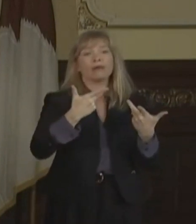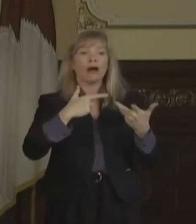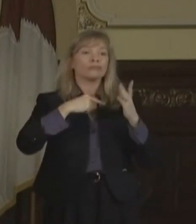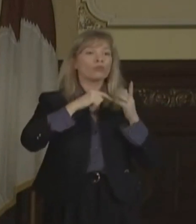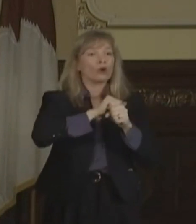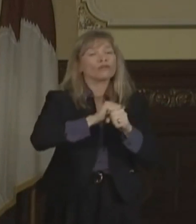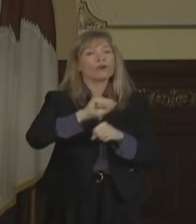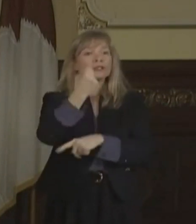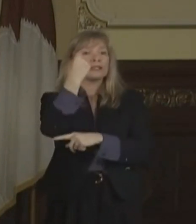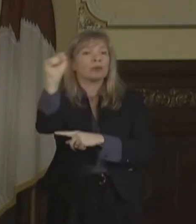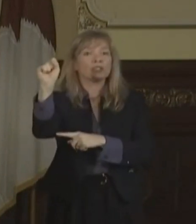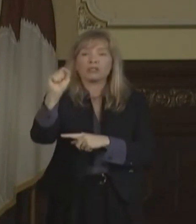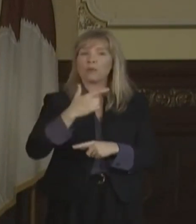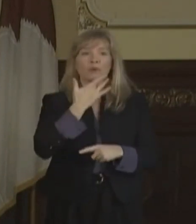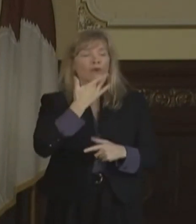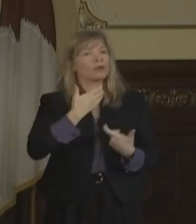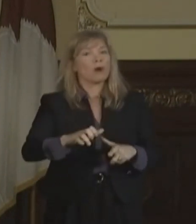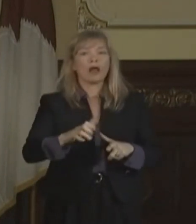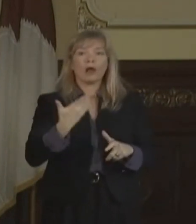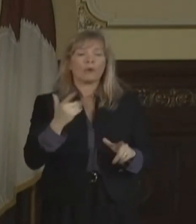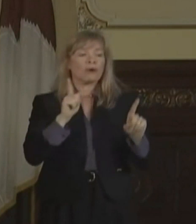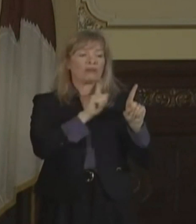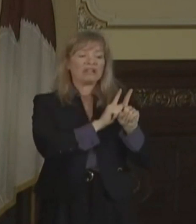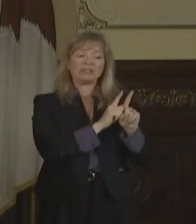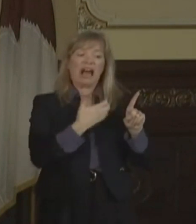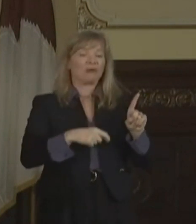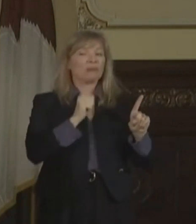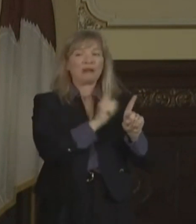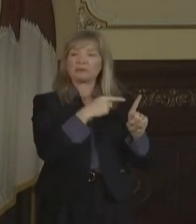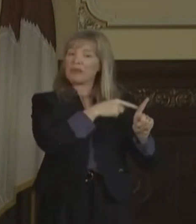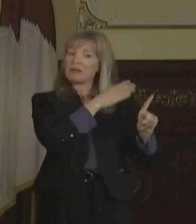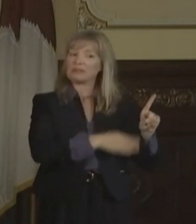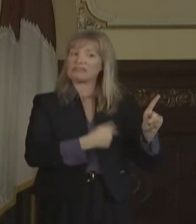end up in rooms closer to each other than maybe we want to be.